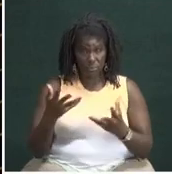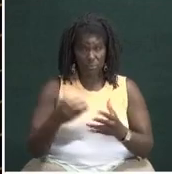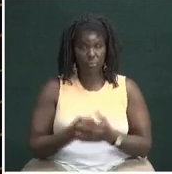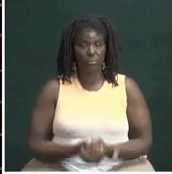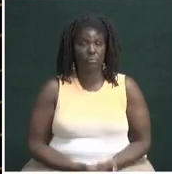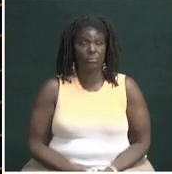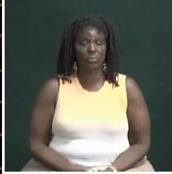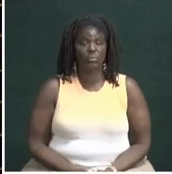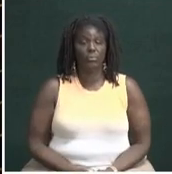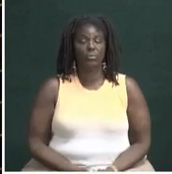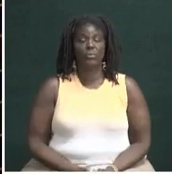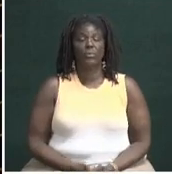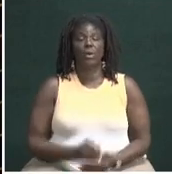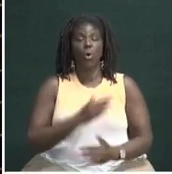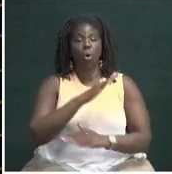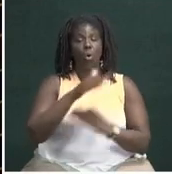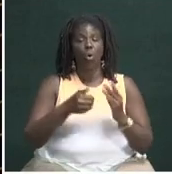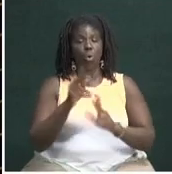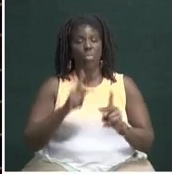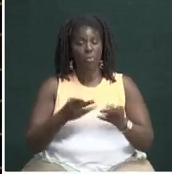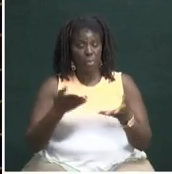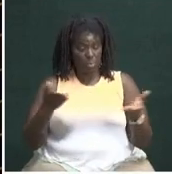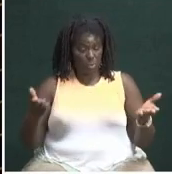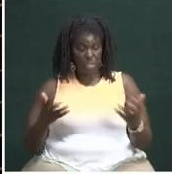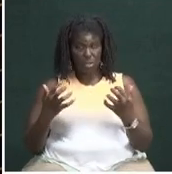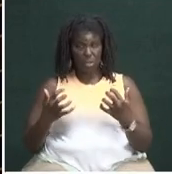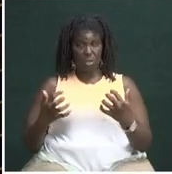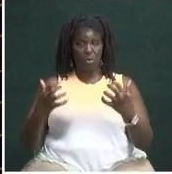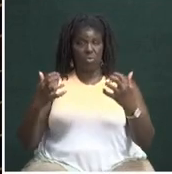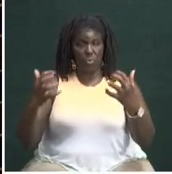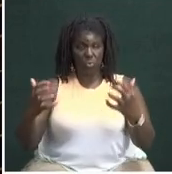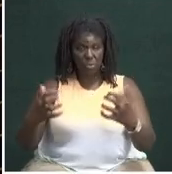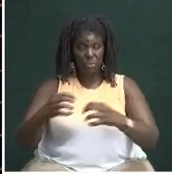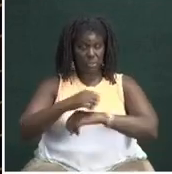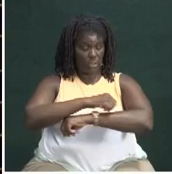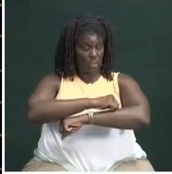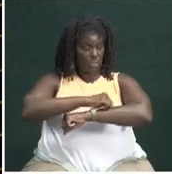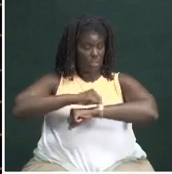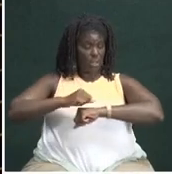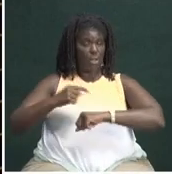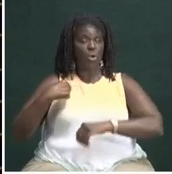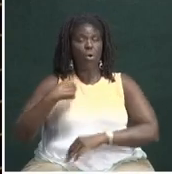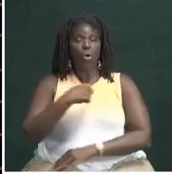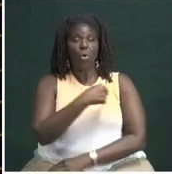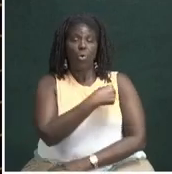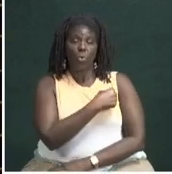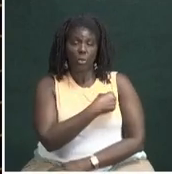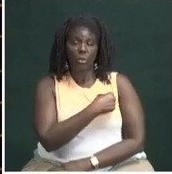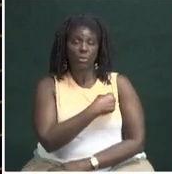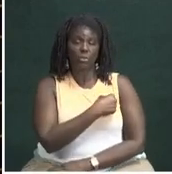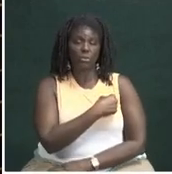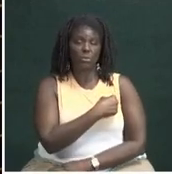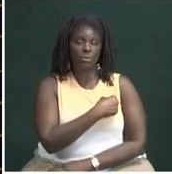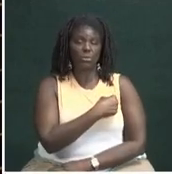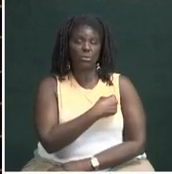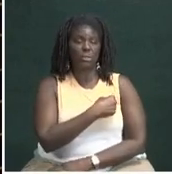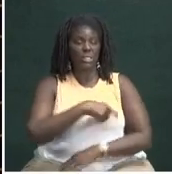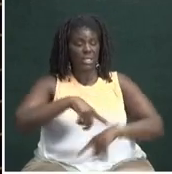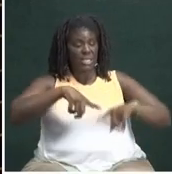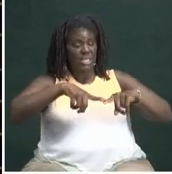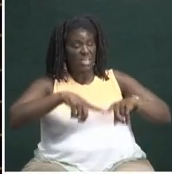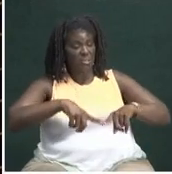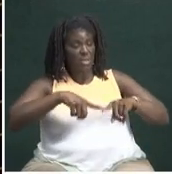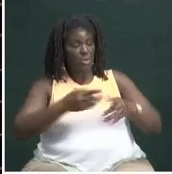that everybody in this audience and on this stage, we are relying on